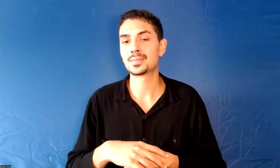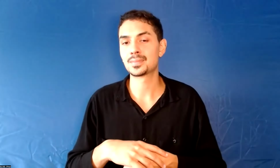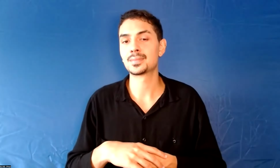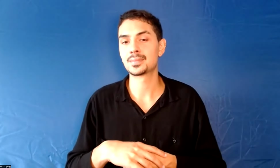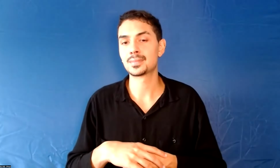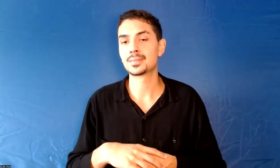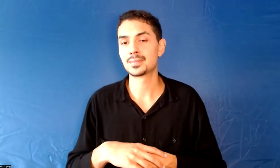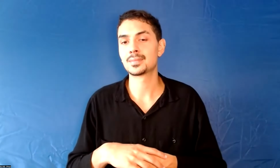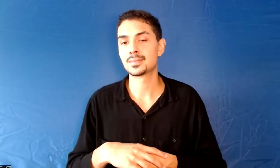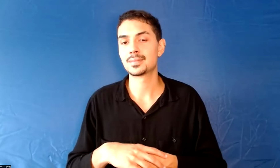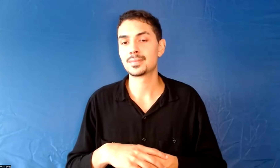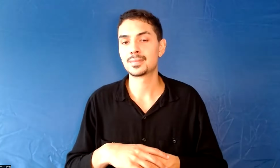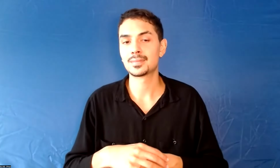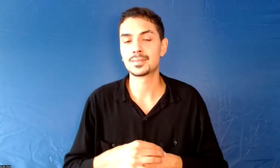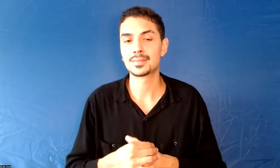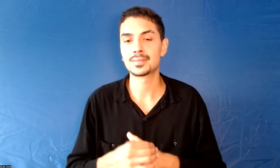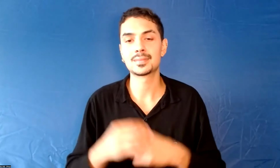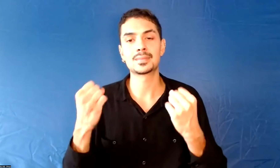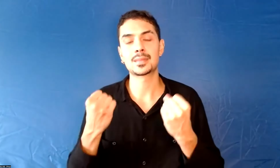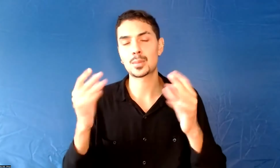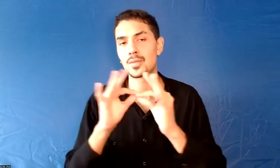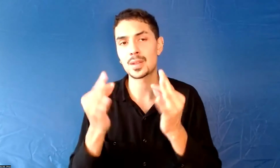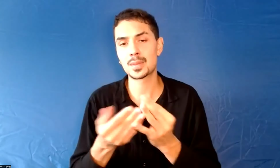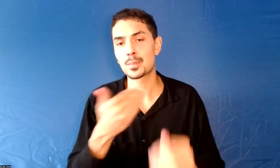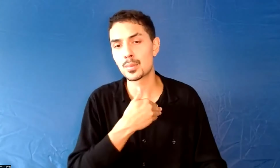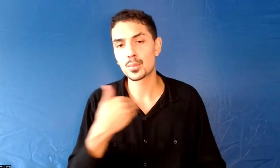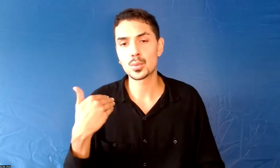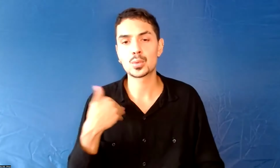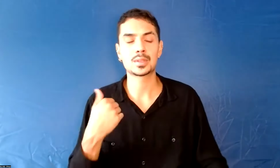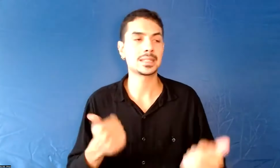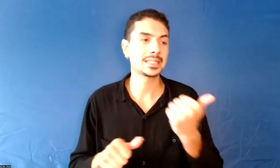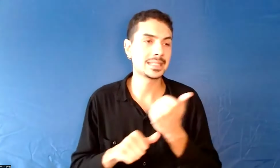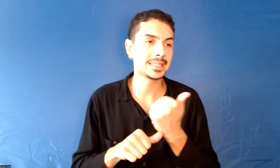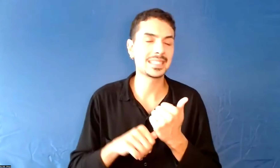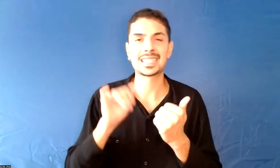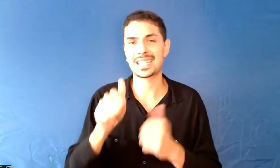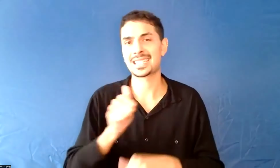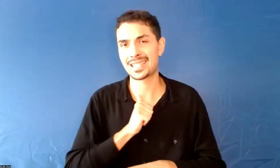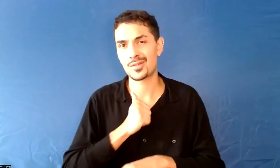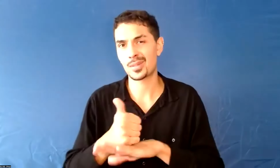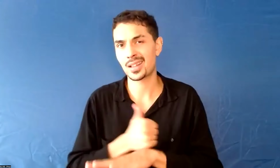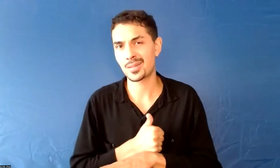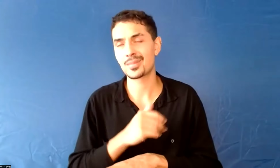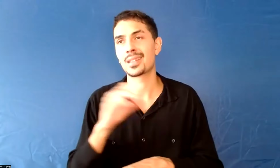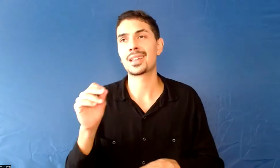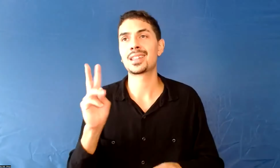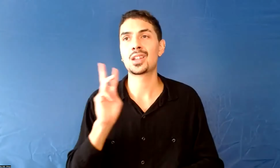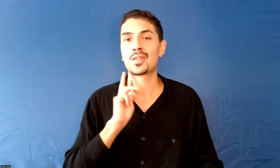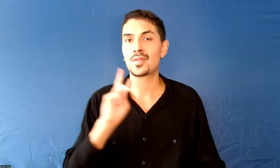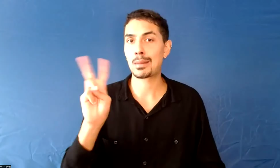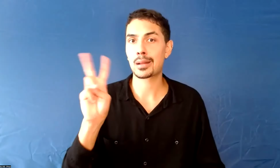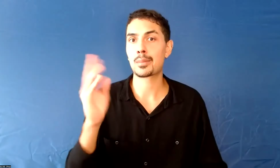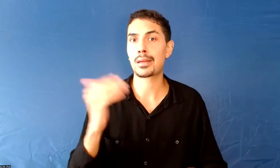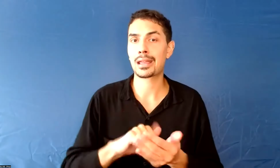Self-blame. How many family members assisted in that self-blame and the re-victimization that it was